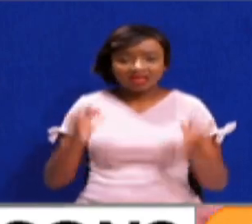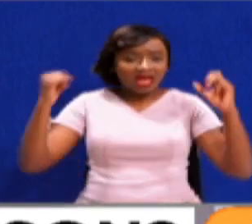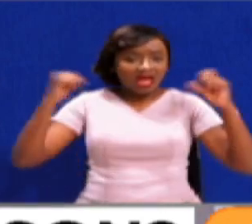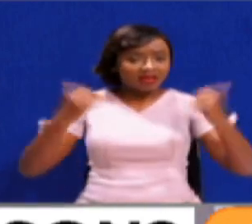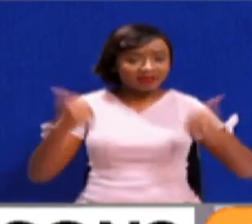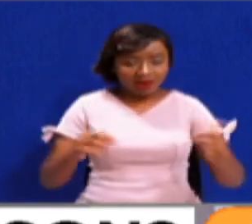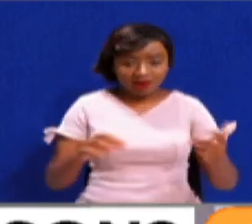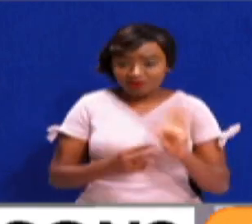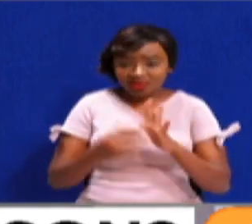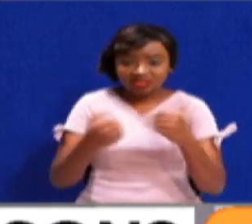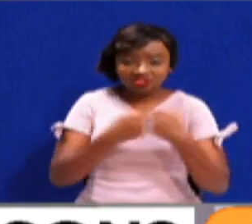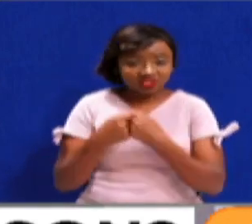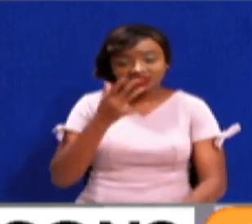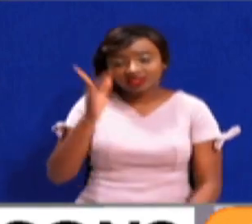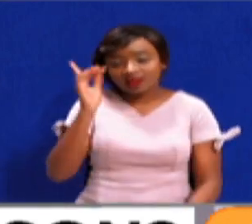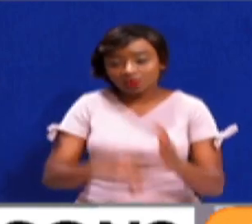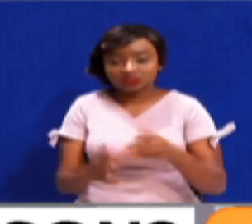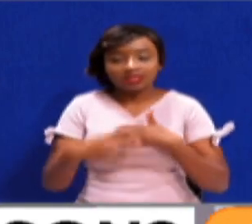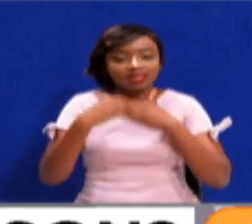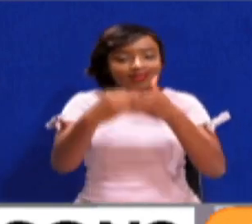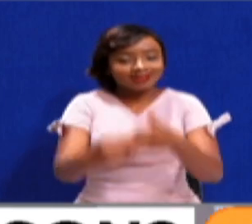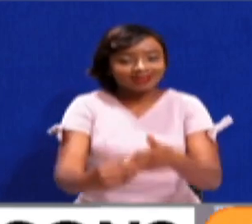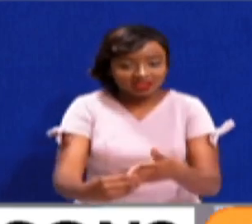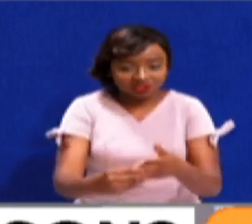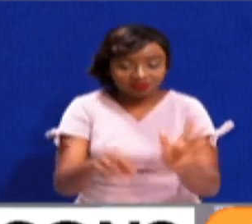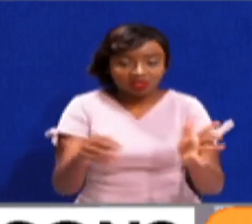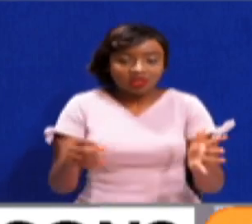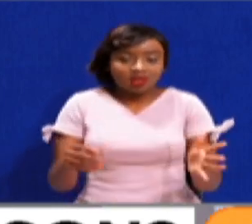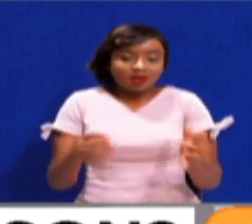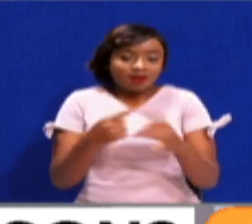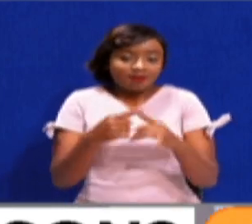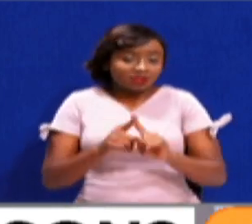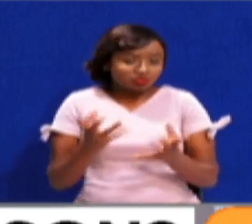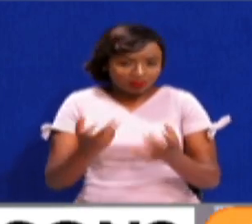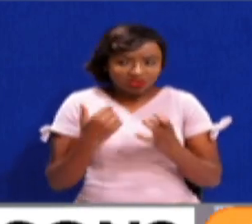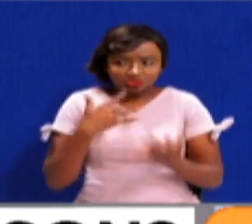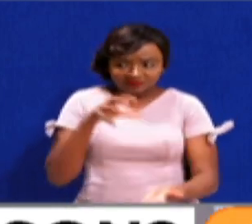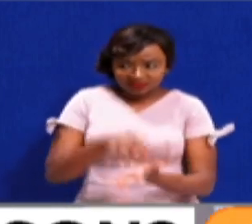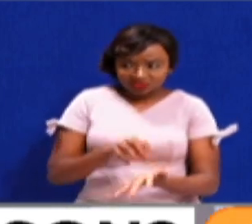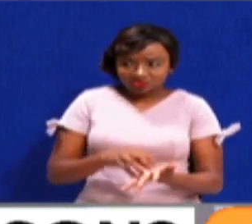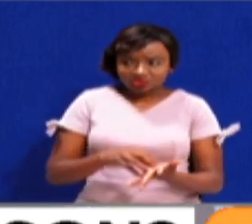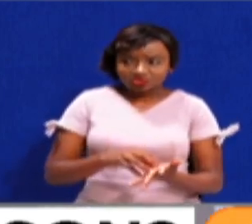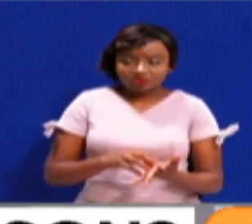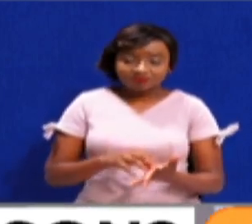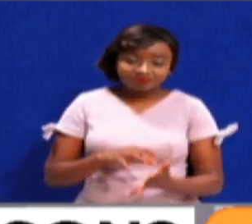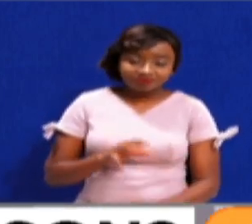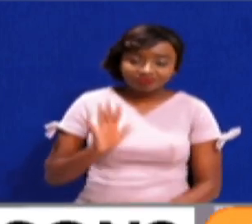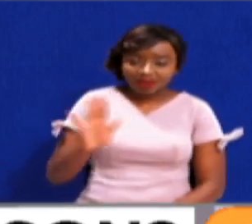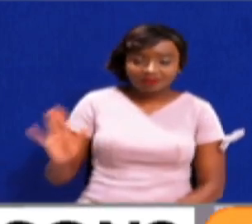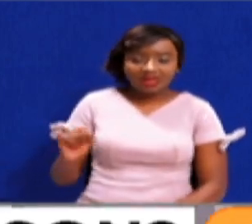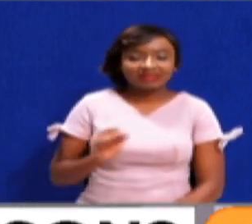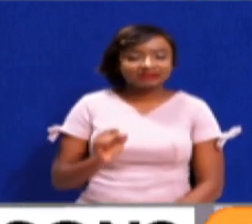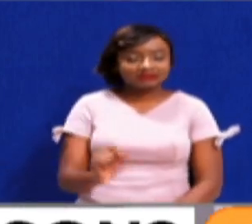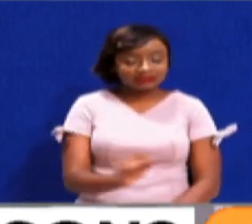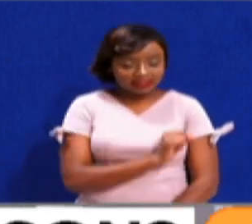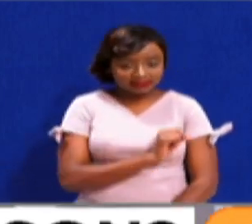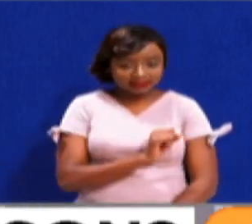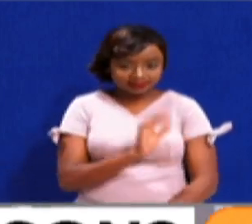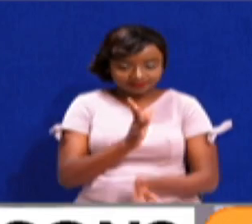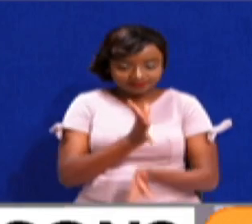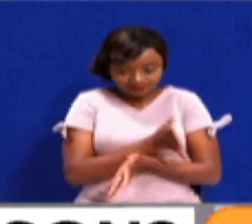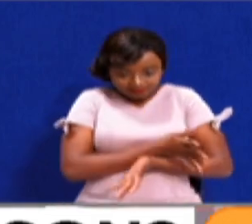guys, because, there ought to have been even a scenario where senators sat behind